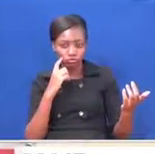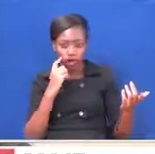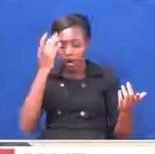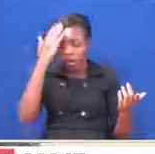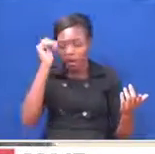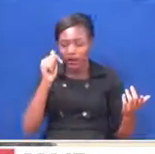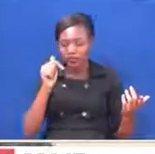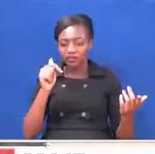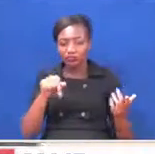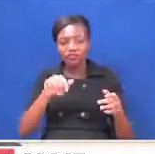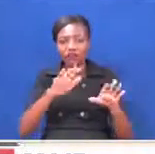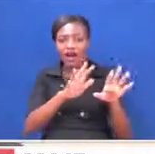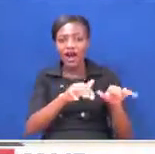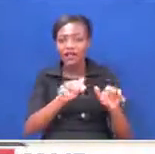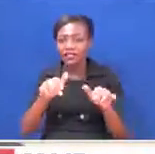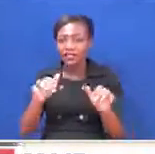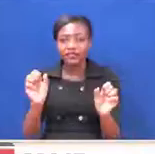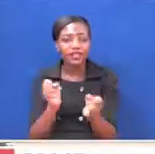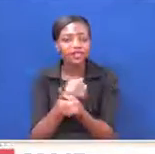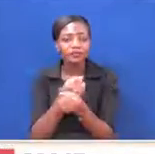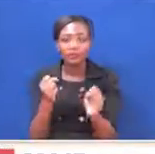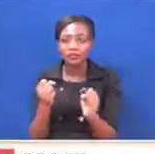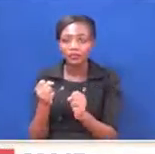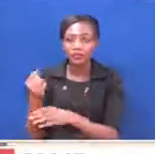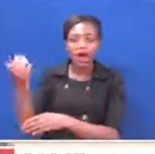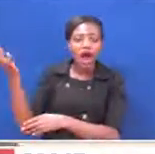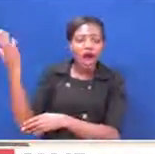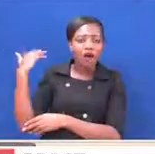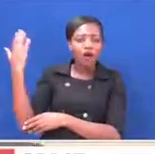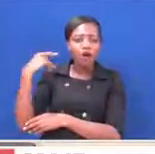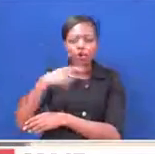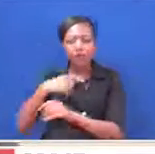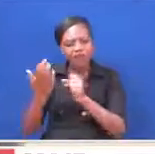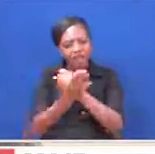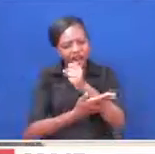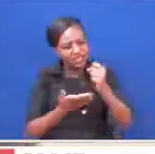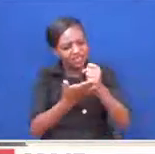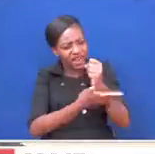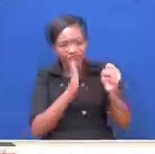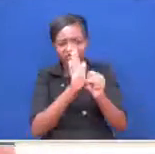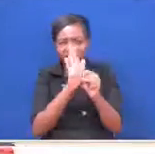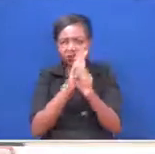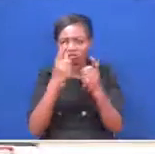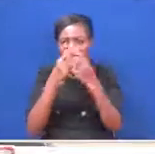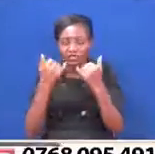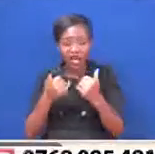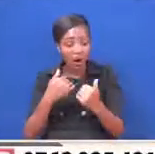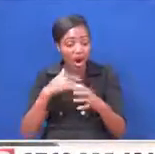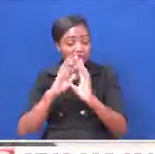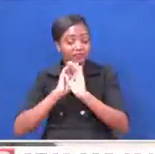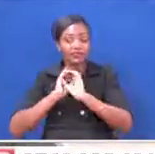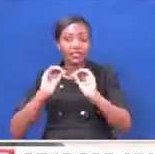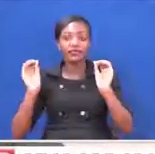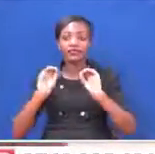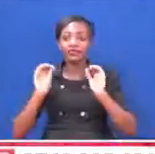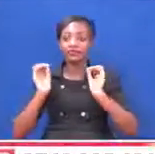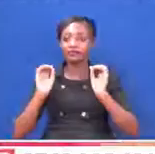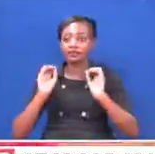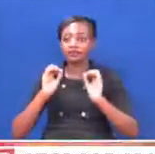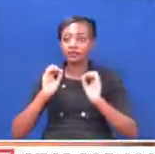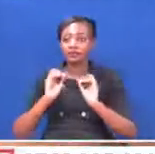hili shamba sisi tukikua, mimi nikikua, shamba hili tukua tukivuna mahindi. Hatujawahi kwenda kununua unga